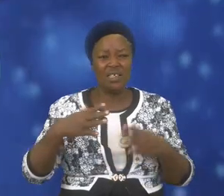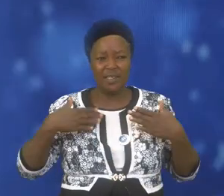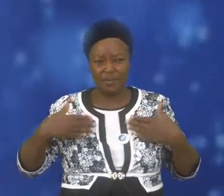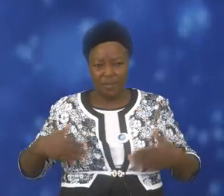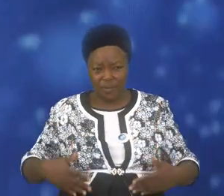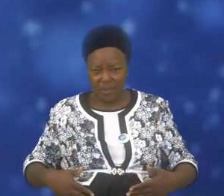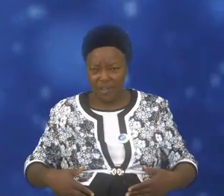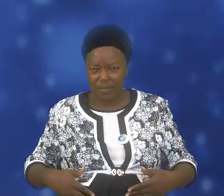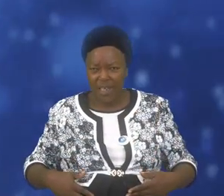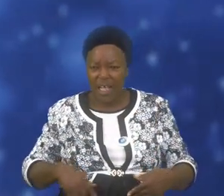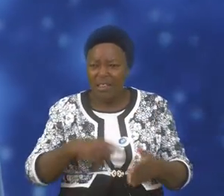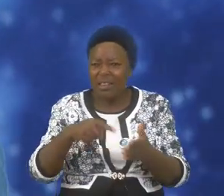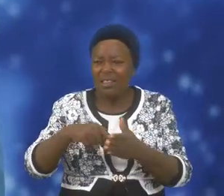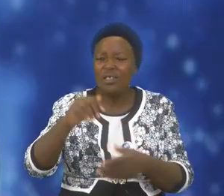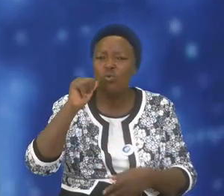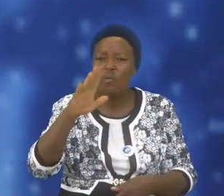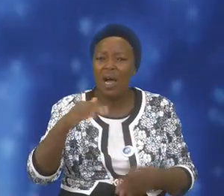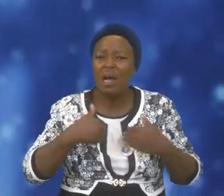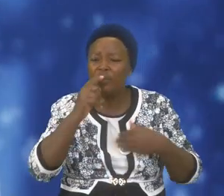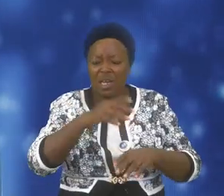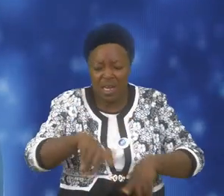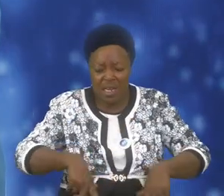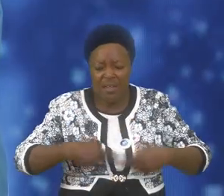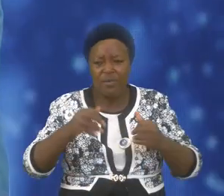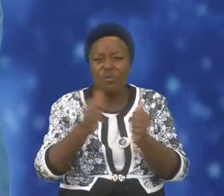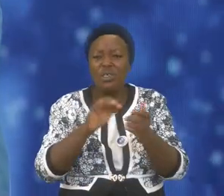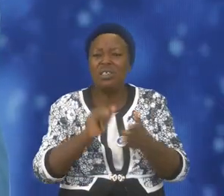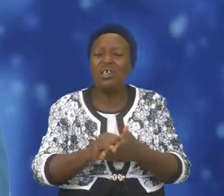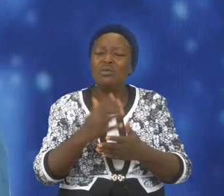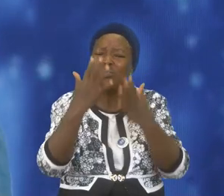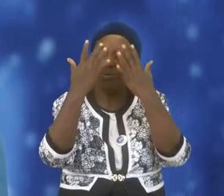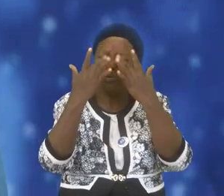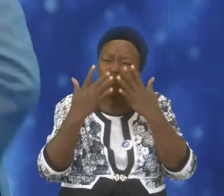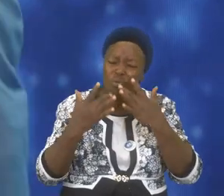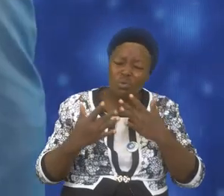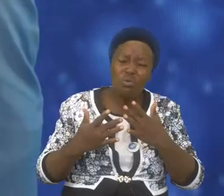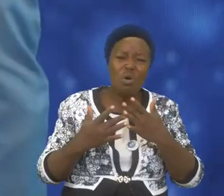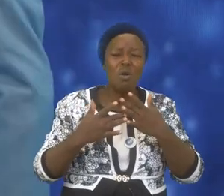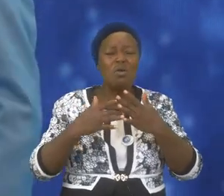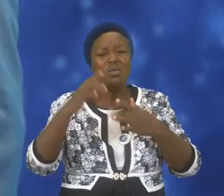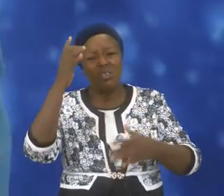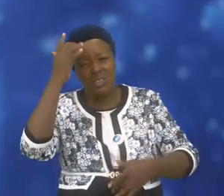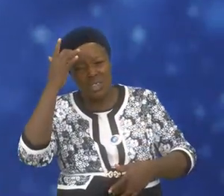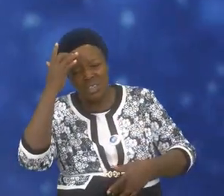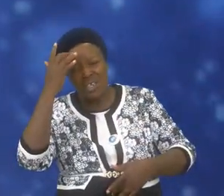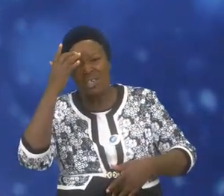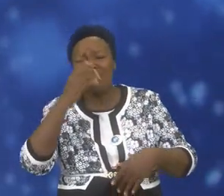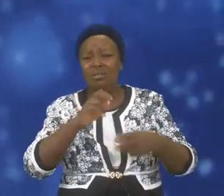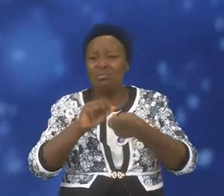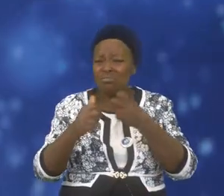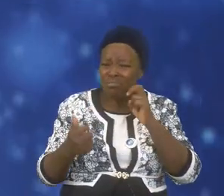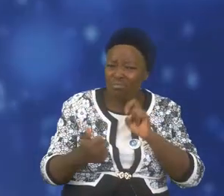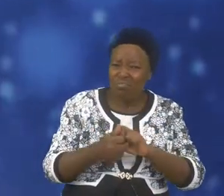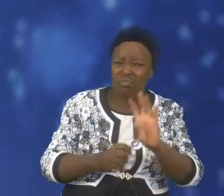that sickness, 12 years. No single day of relief. But